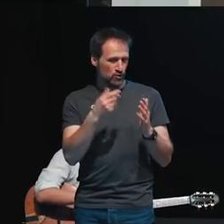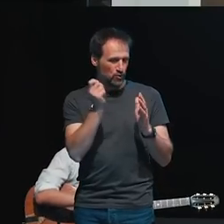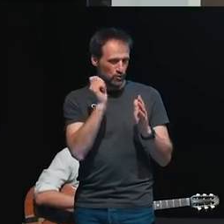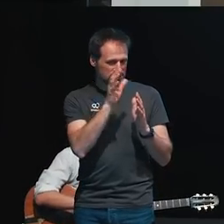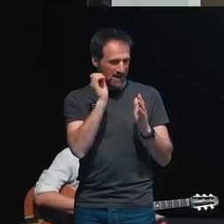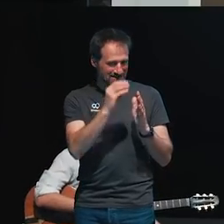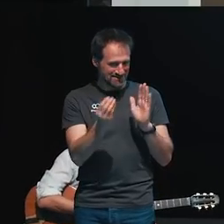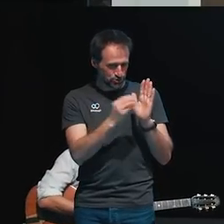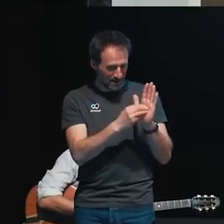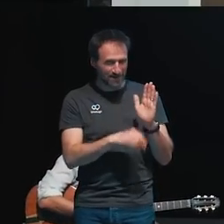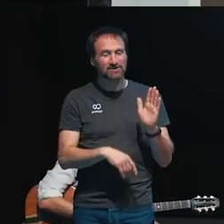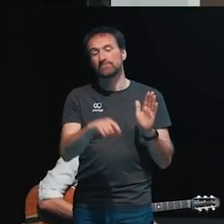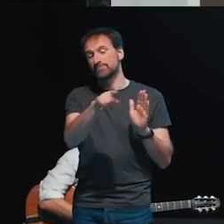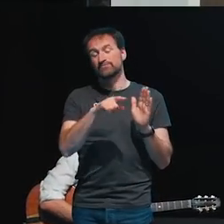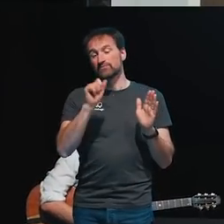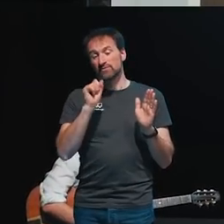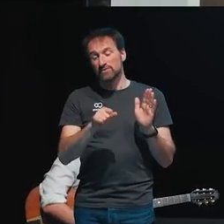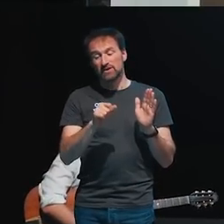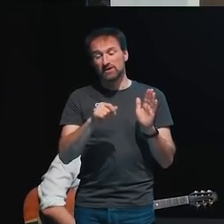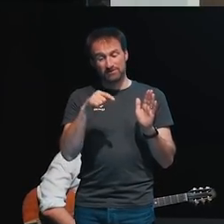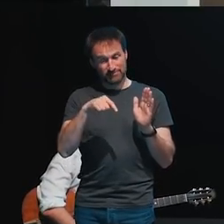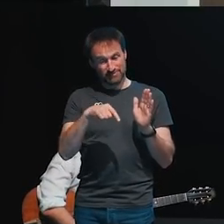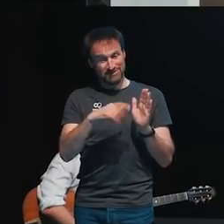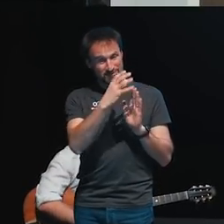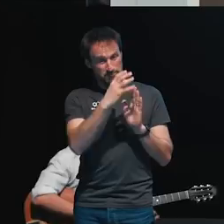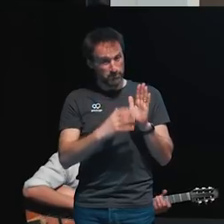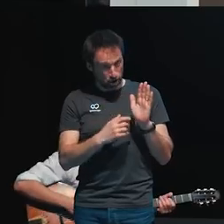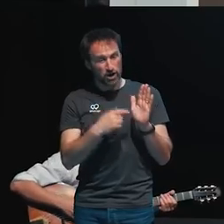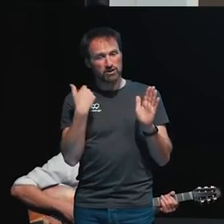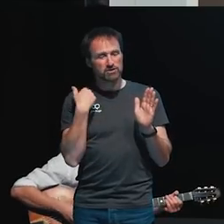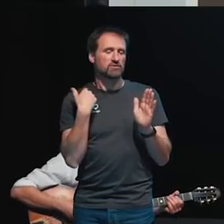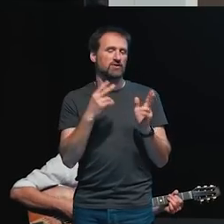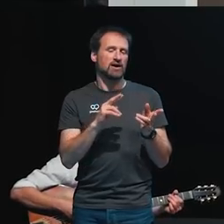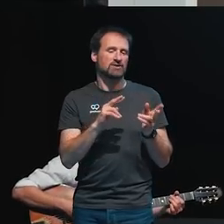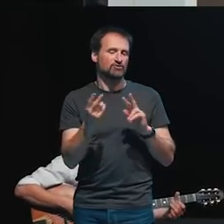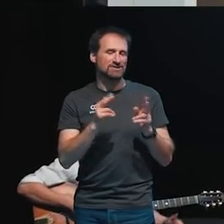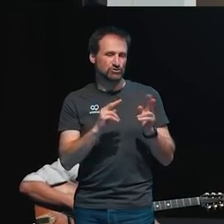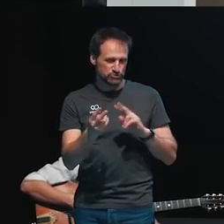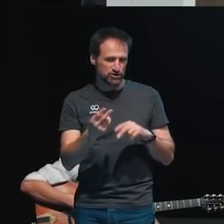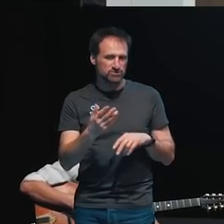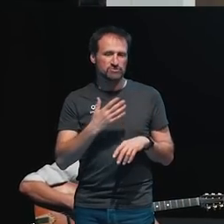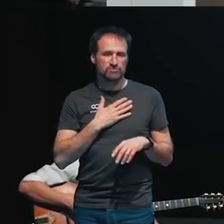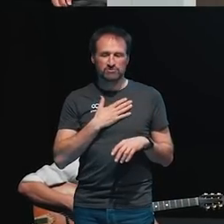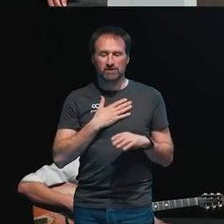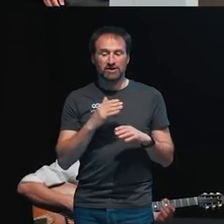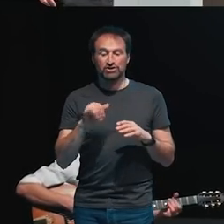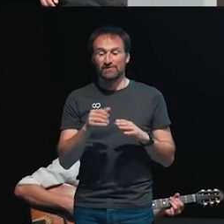You can read. So this blog post is a transcription. And my JavaScript books are free to read